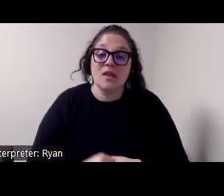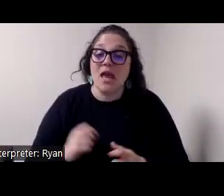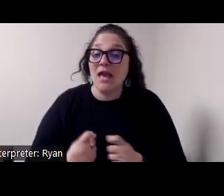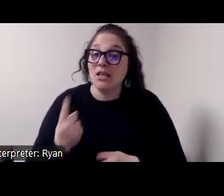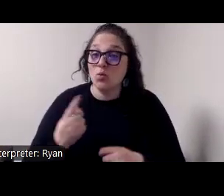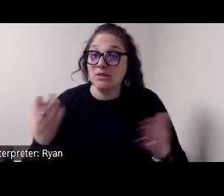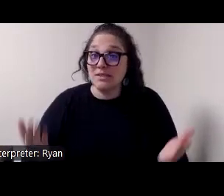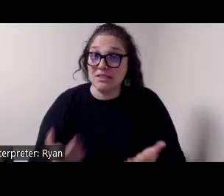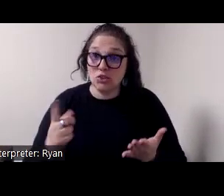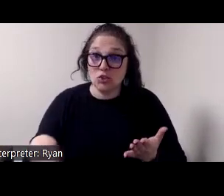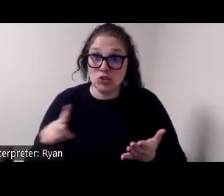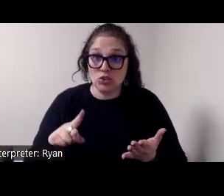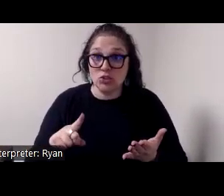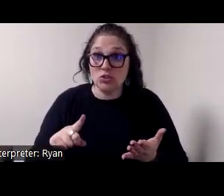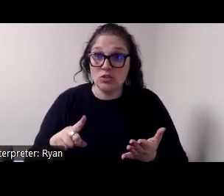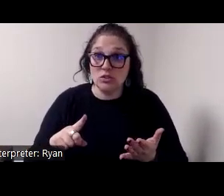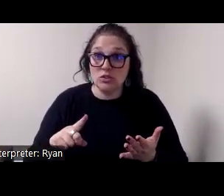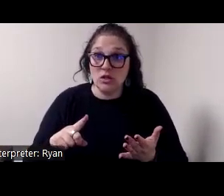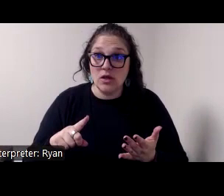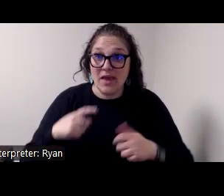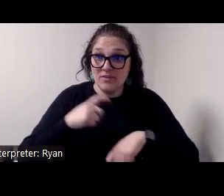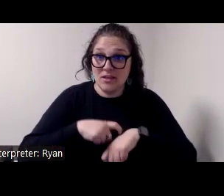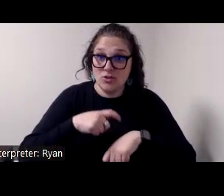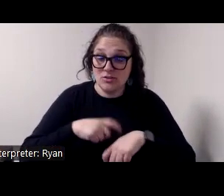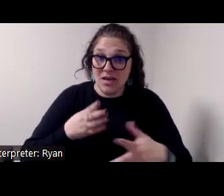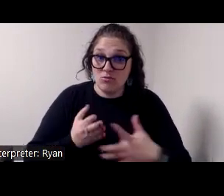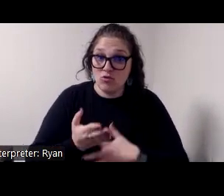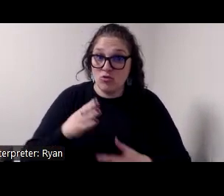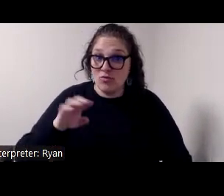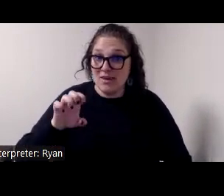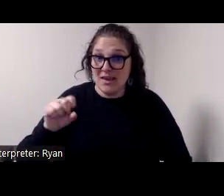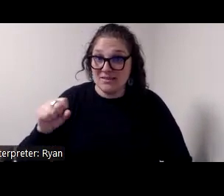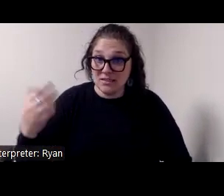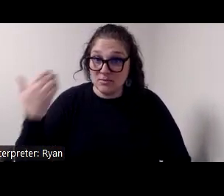that has entered their timesheet through ESS before?